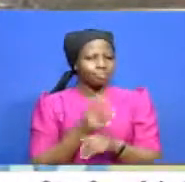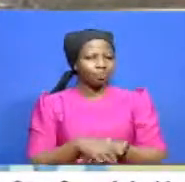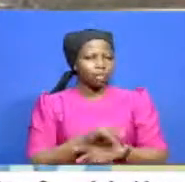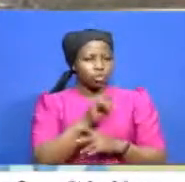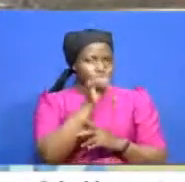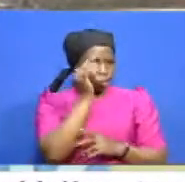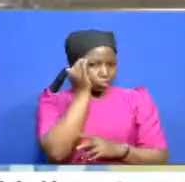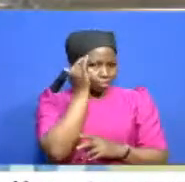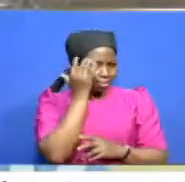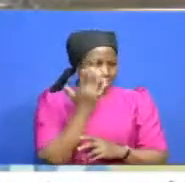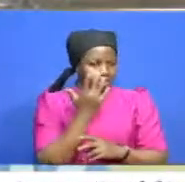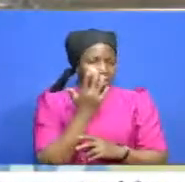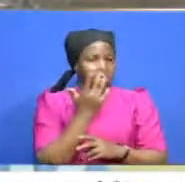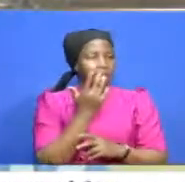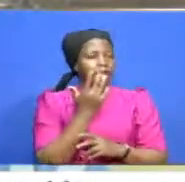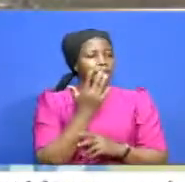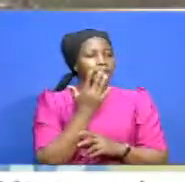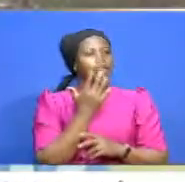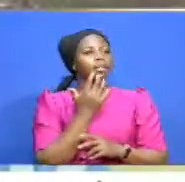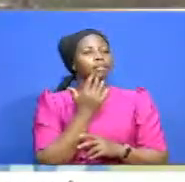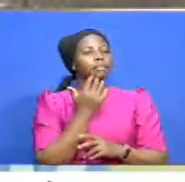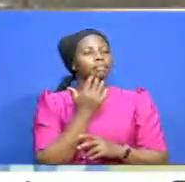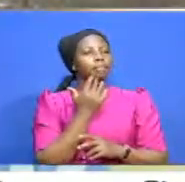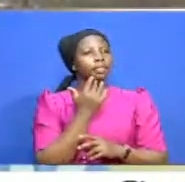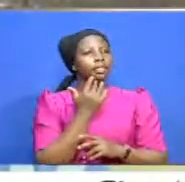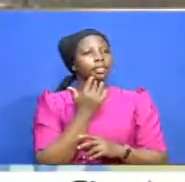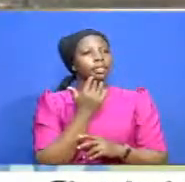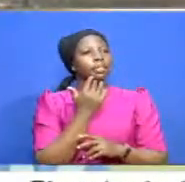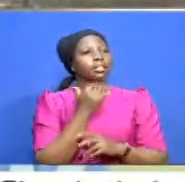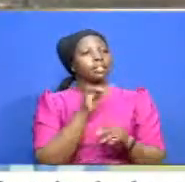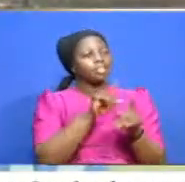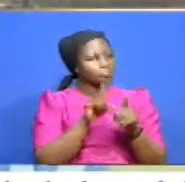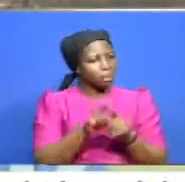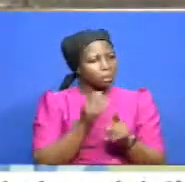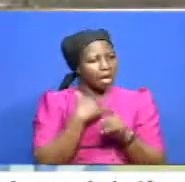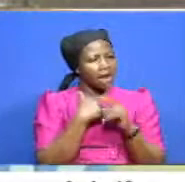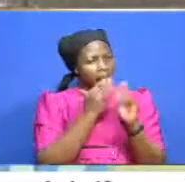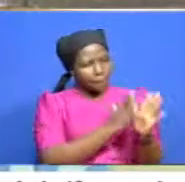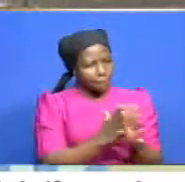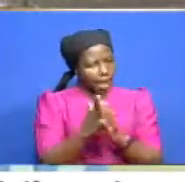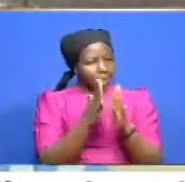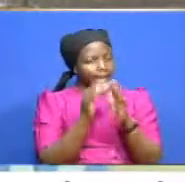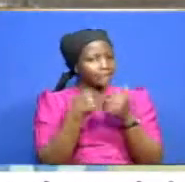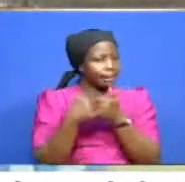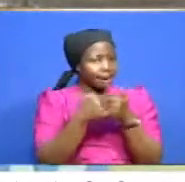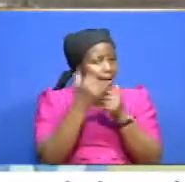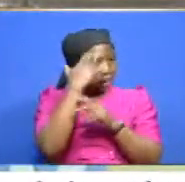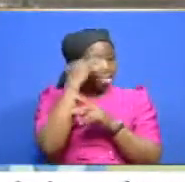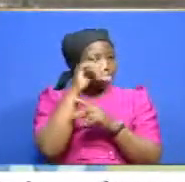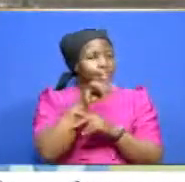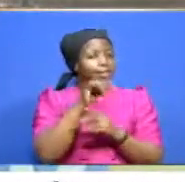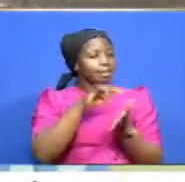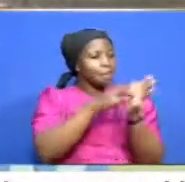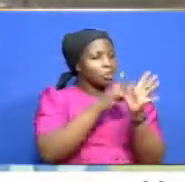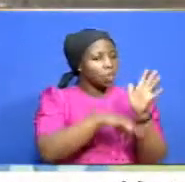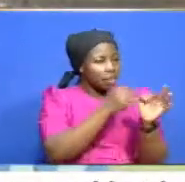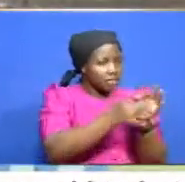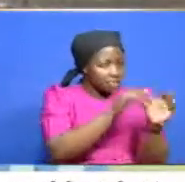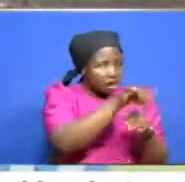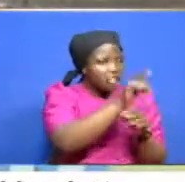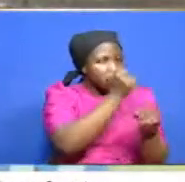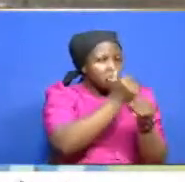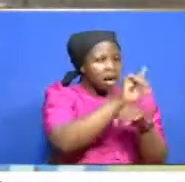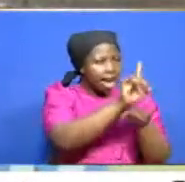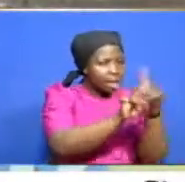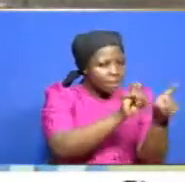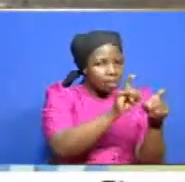which we had could even just cause a logistical challenge, because this then would mean that if they've sat for the examinations, they have to transition.